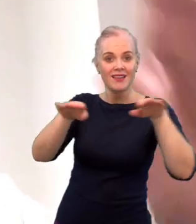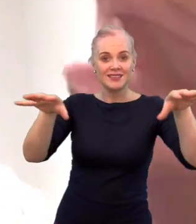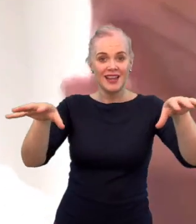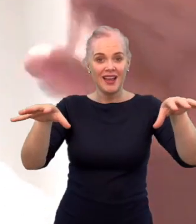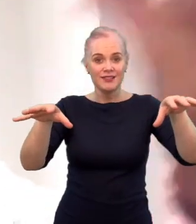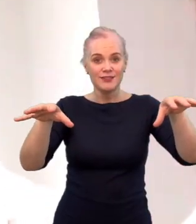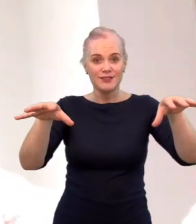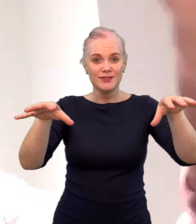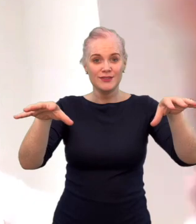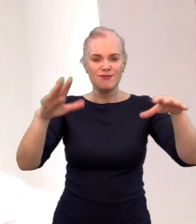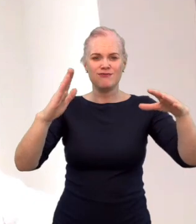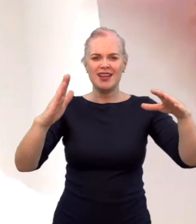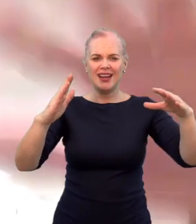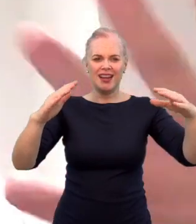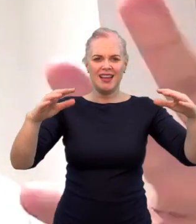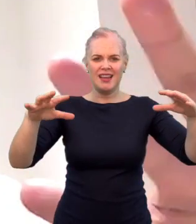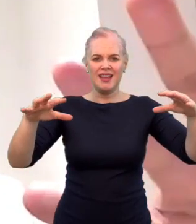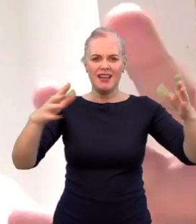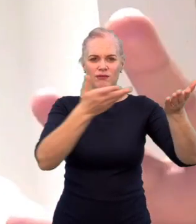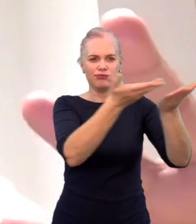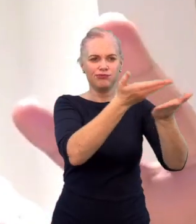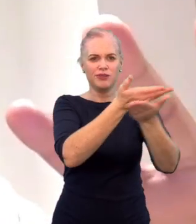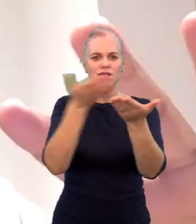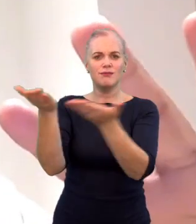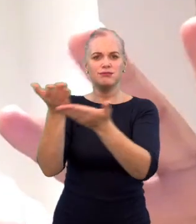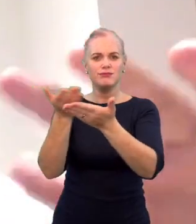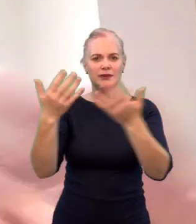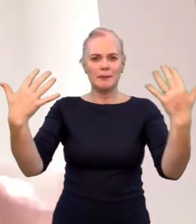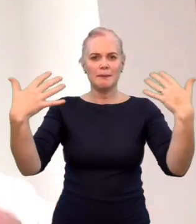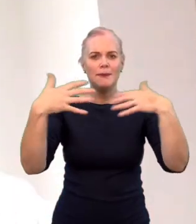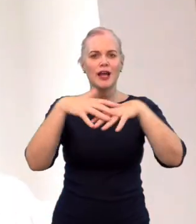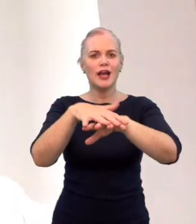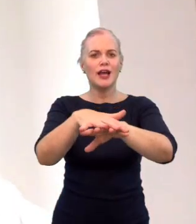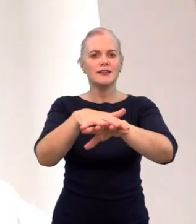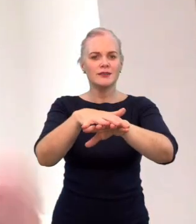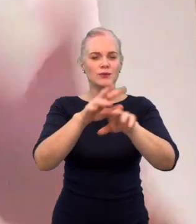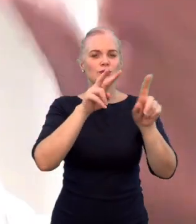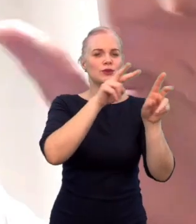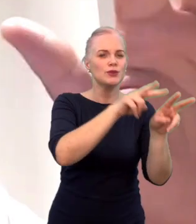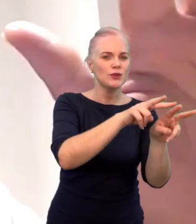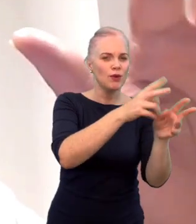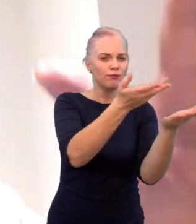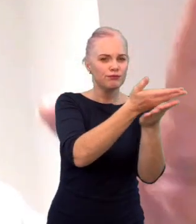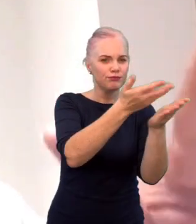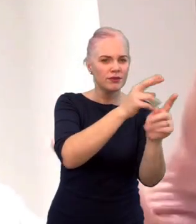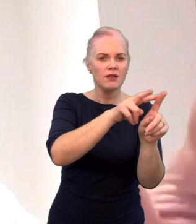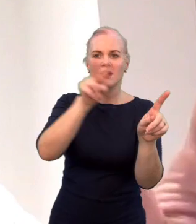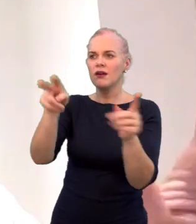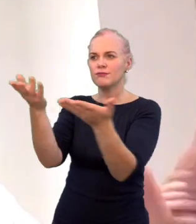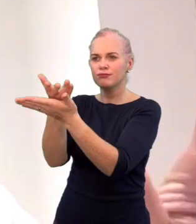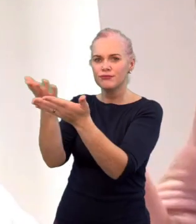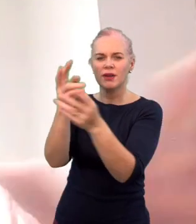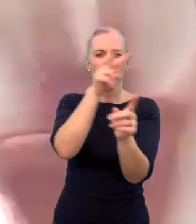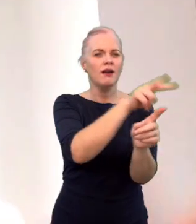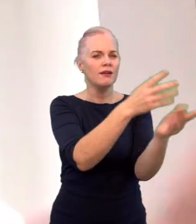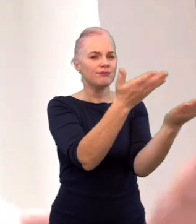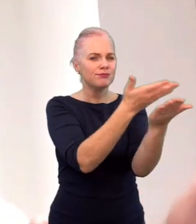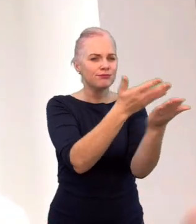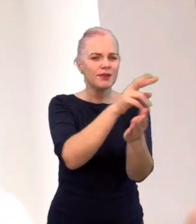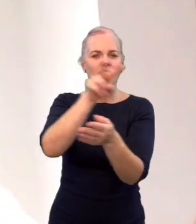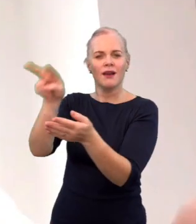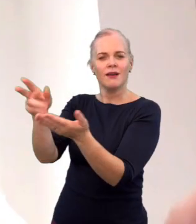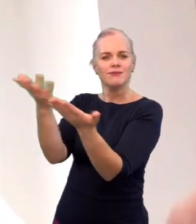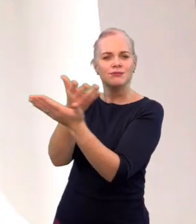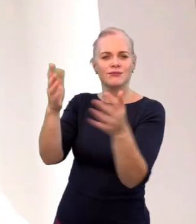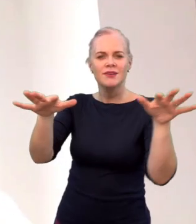stage. And they were two separate scenes, but we've kind of like merge the dialogue, so we get a bit of mom and dad, and then it goes over to Amber and Tara and David, and then a bit of mom and